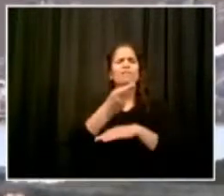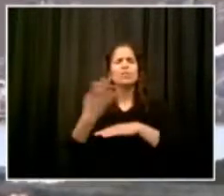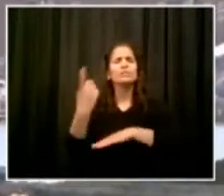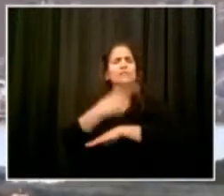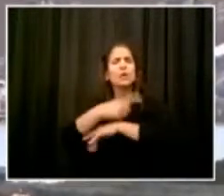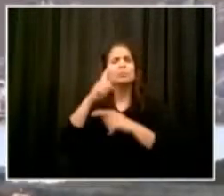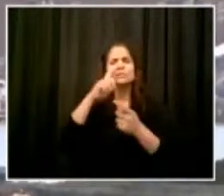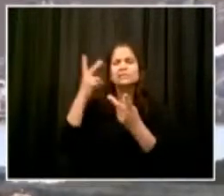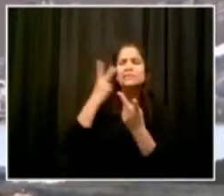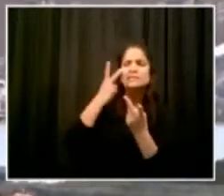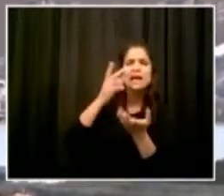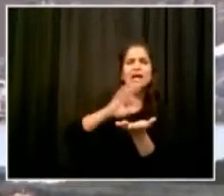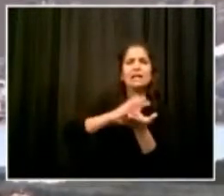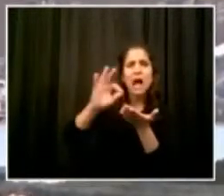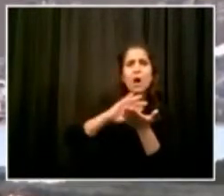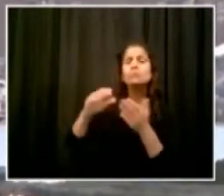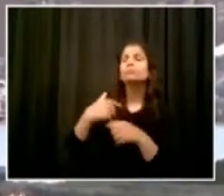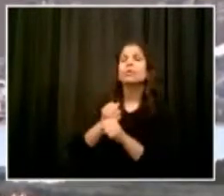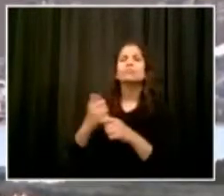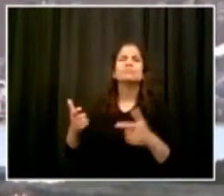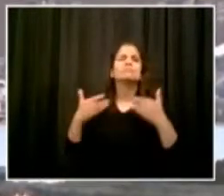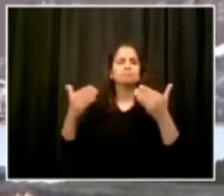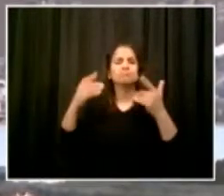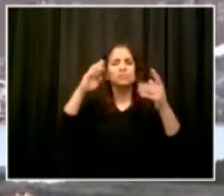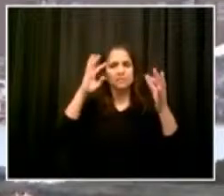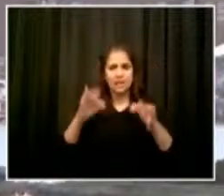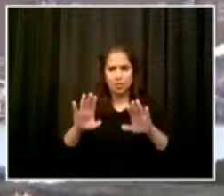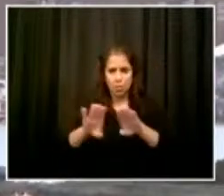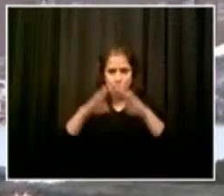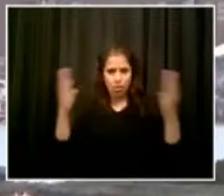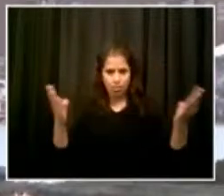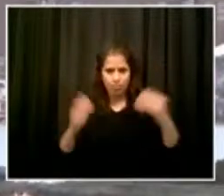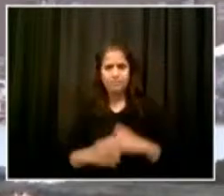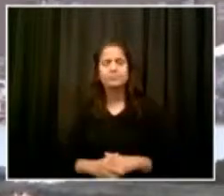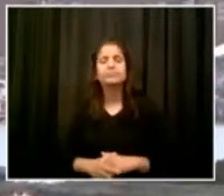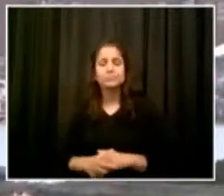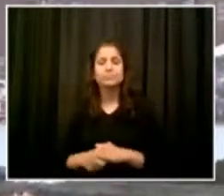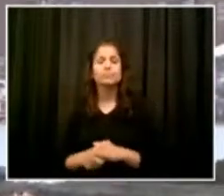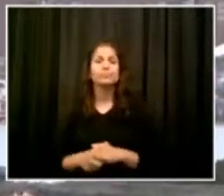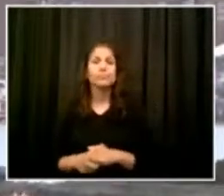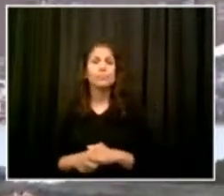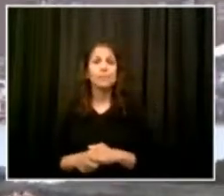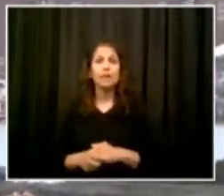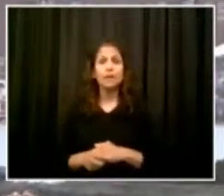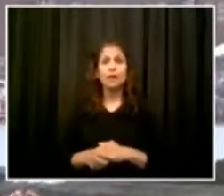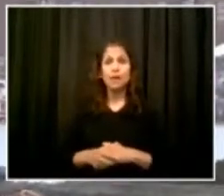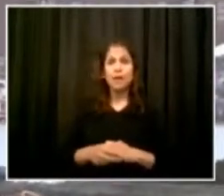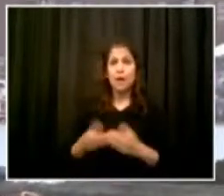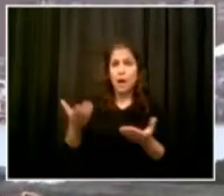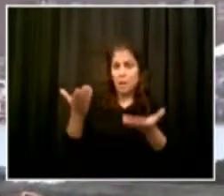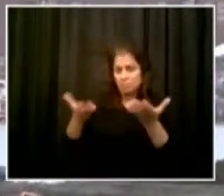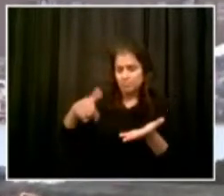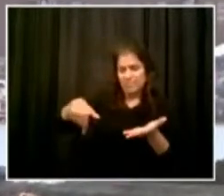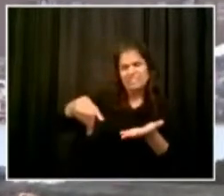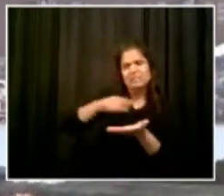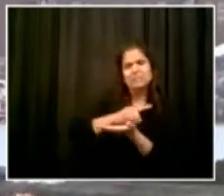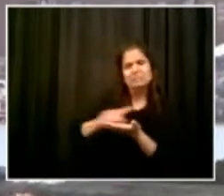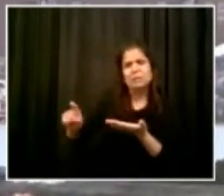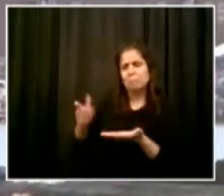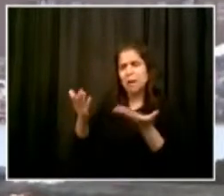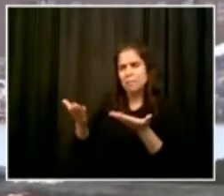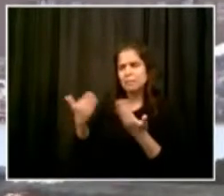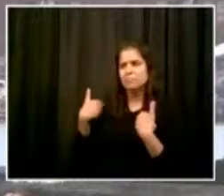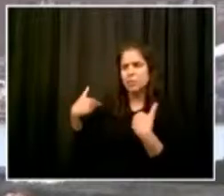it's real. So I think, would you agree that in the course of this week we'll be able to hone that number? They're nodding behind their masks. That's a yes.